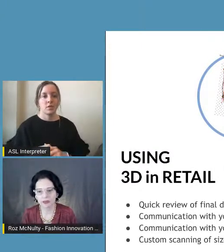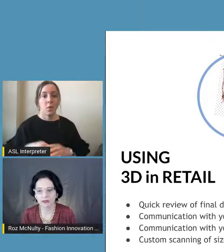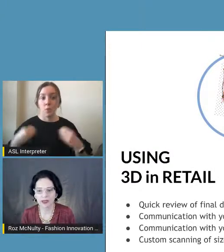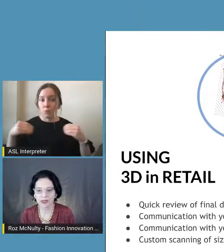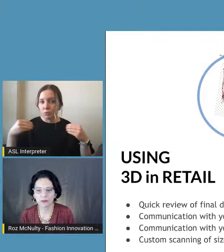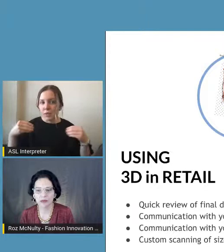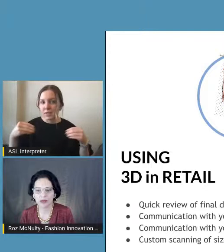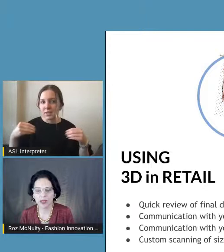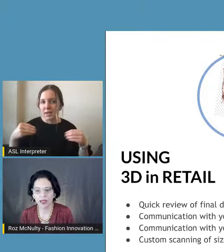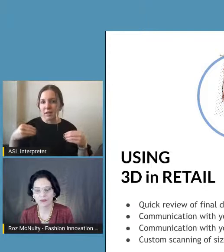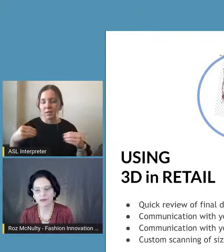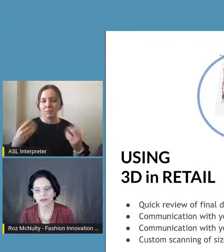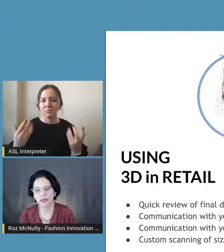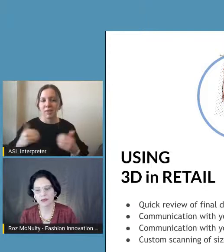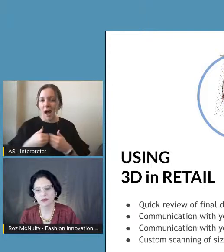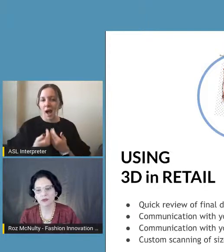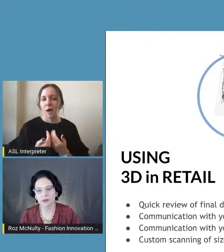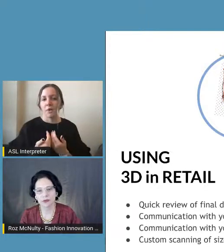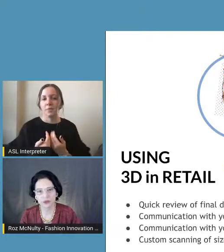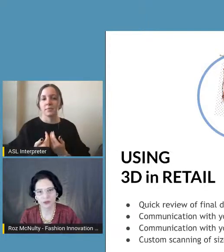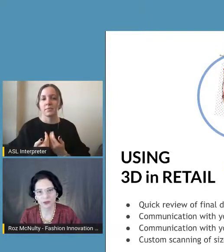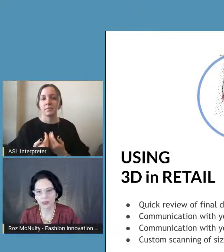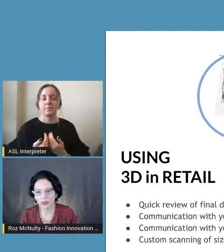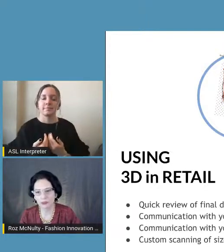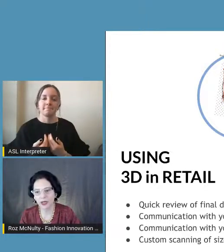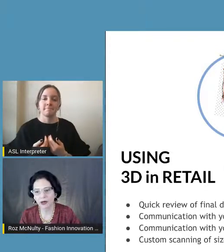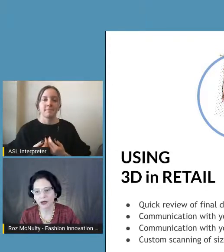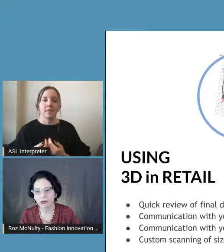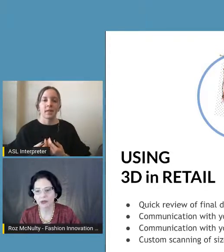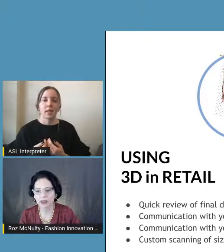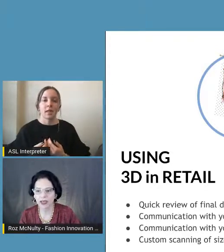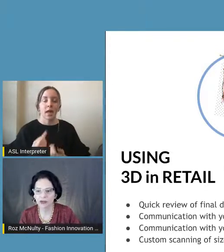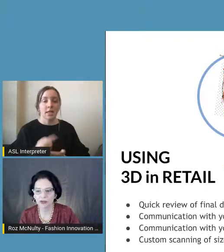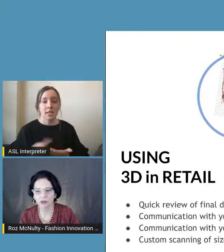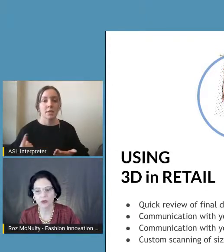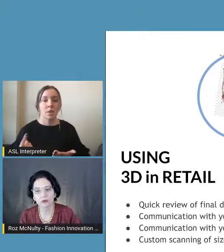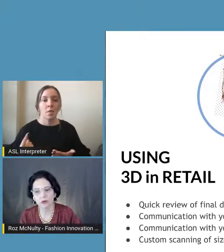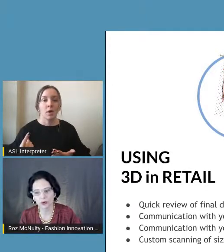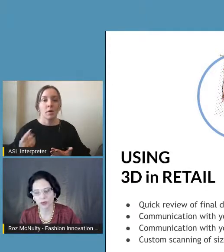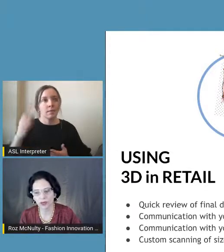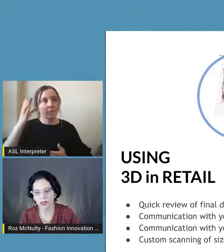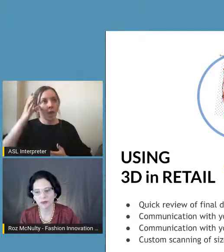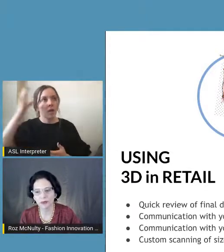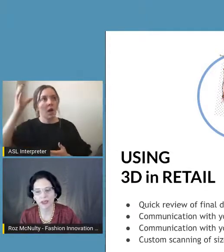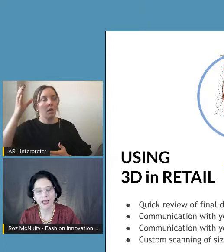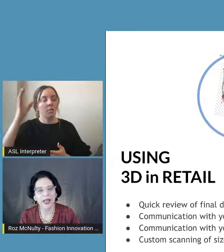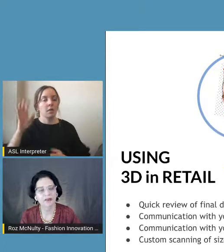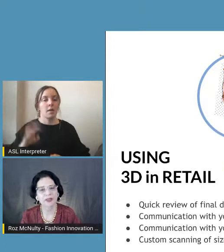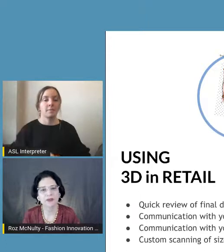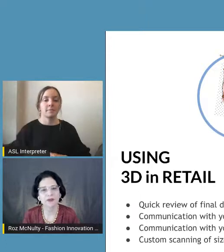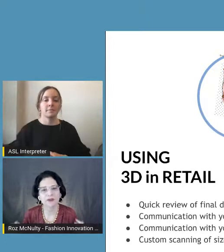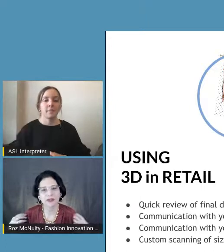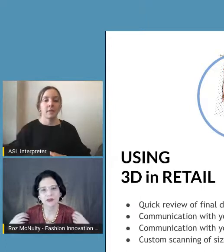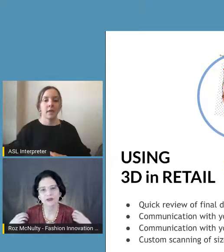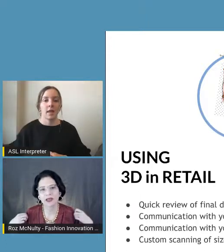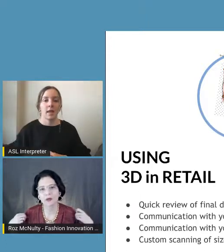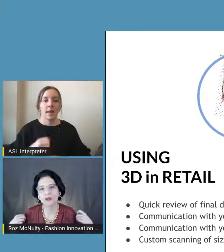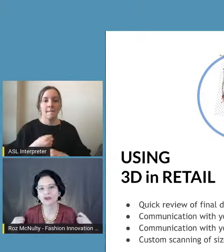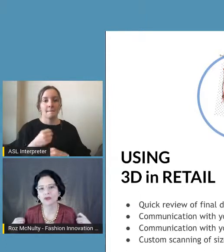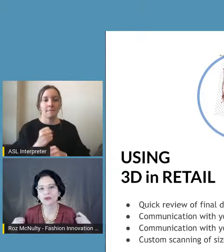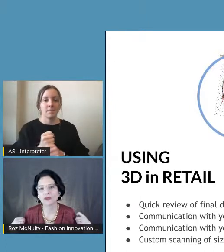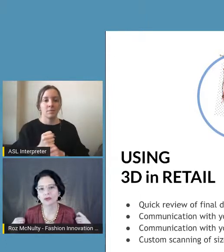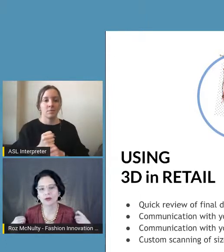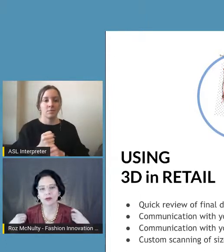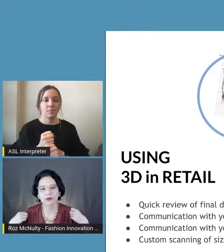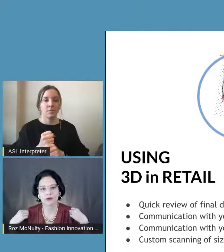with a concept, and in using 3D apparel, you can actually do a prototype. And then you can sit there and say, I